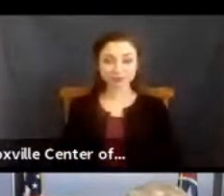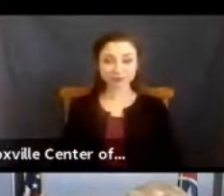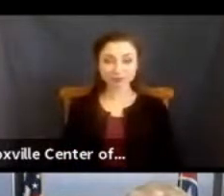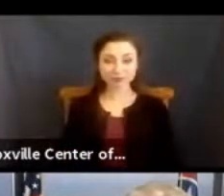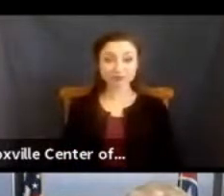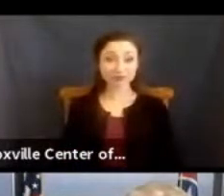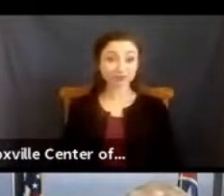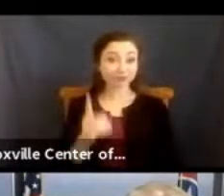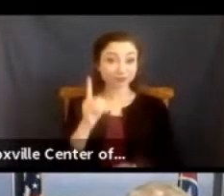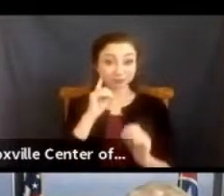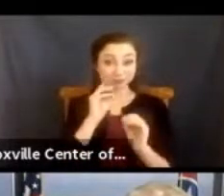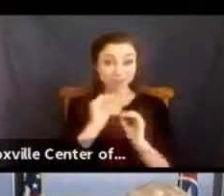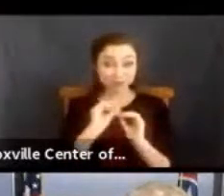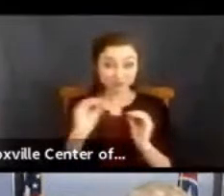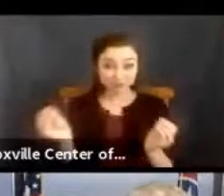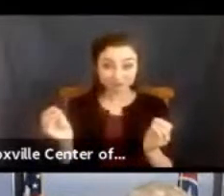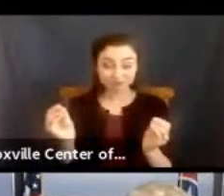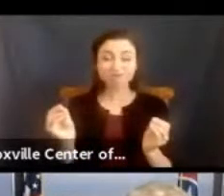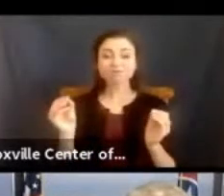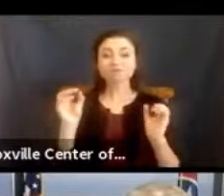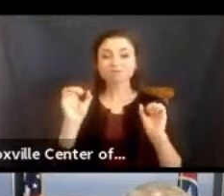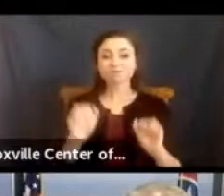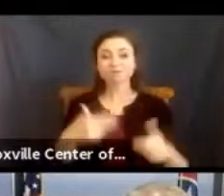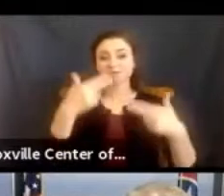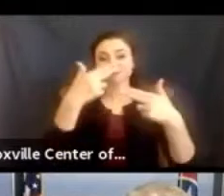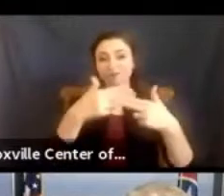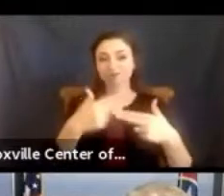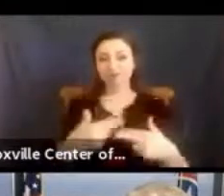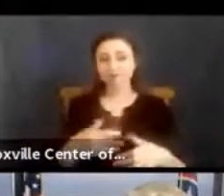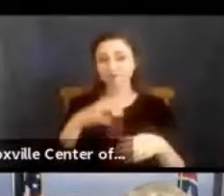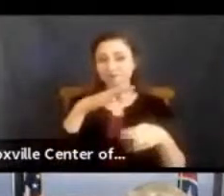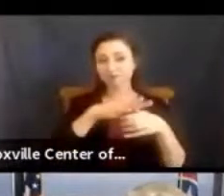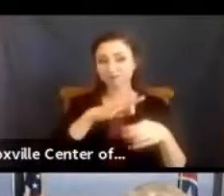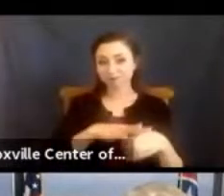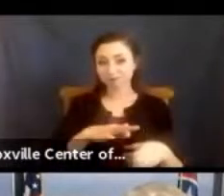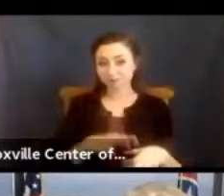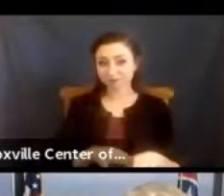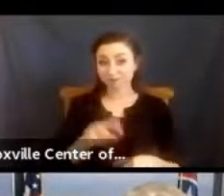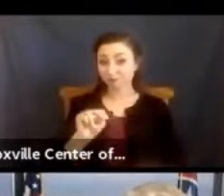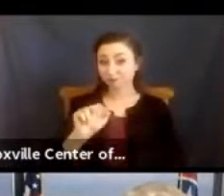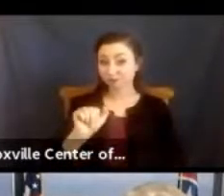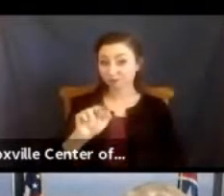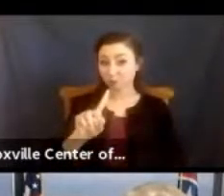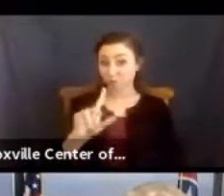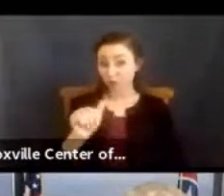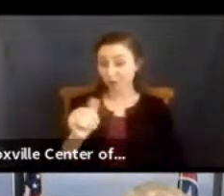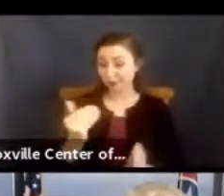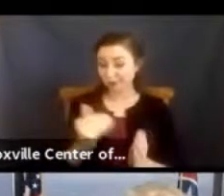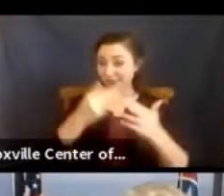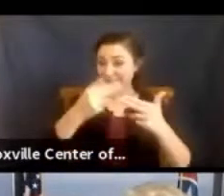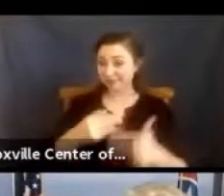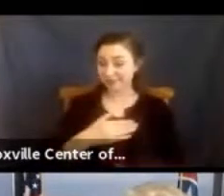Hearing none, we can call for a roll call vote. So Narda, if you'll go through the roll call for us again, please.